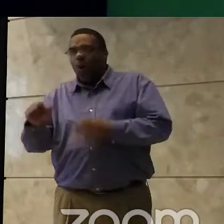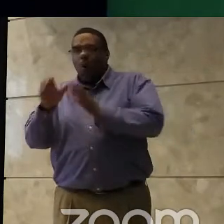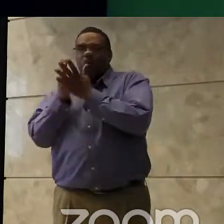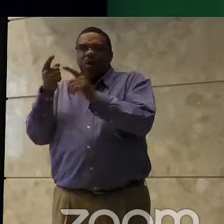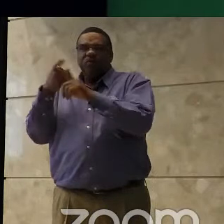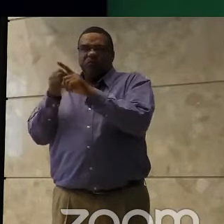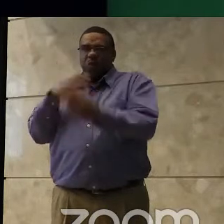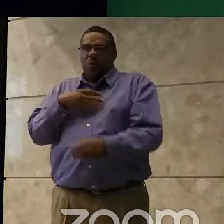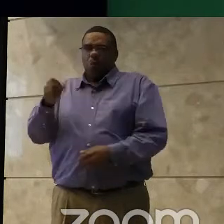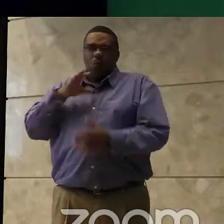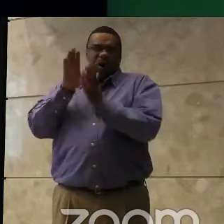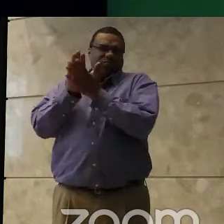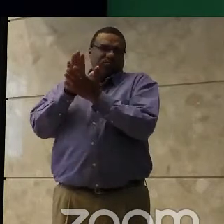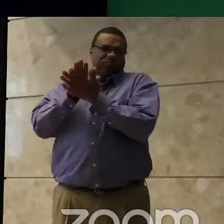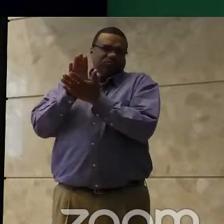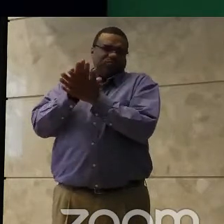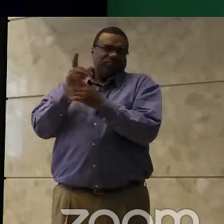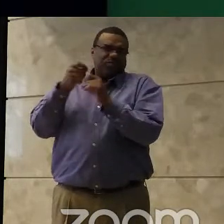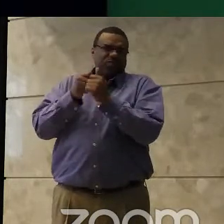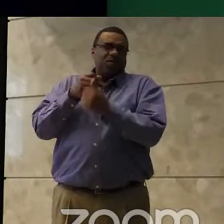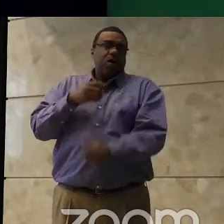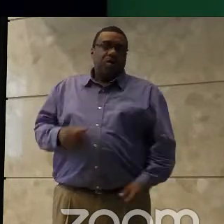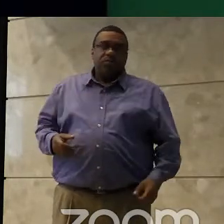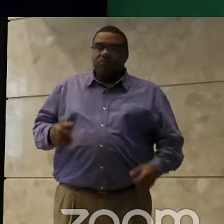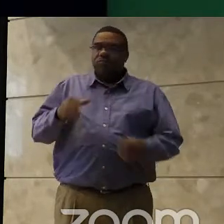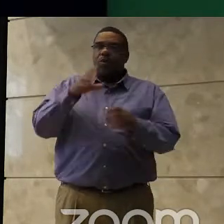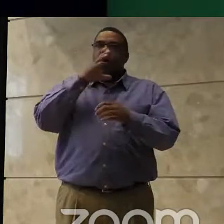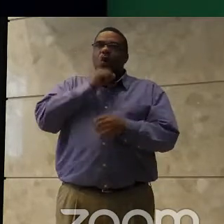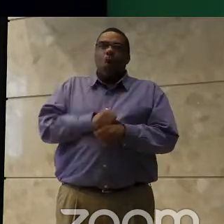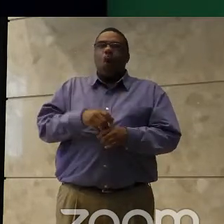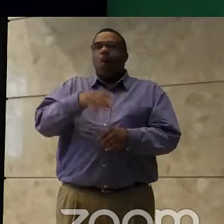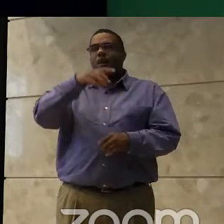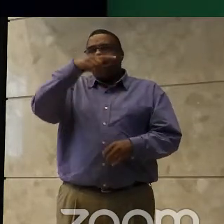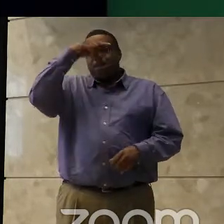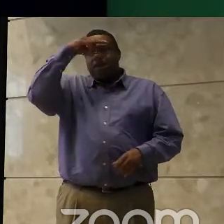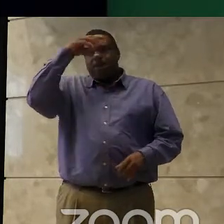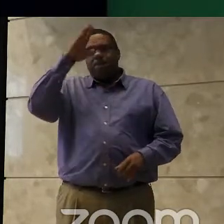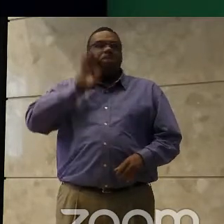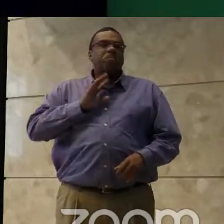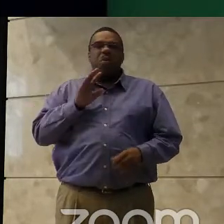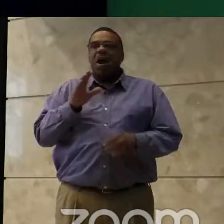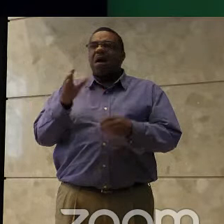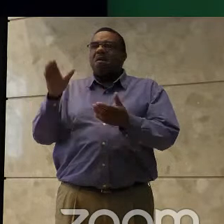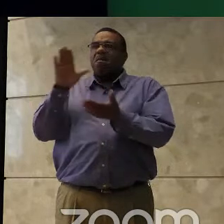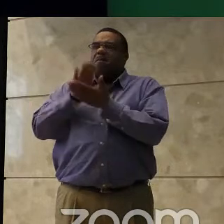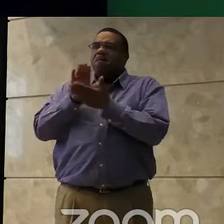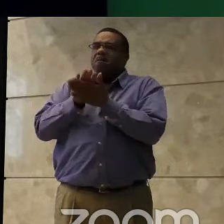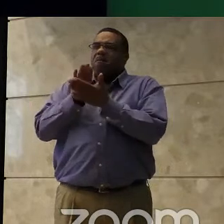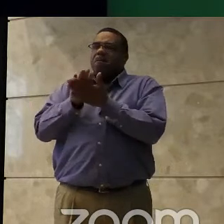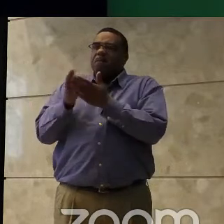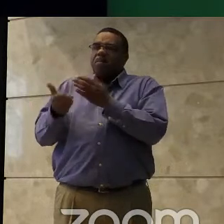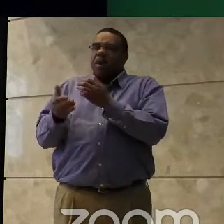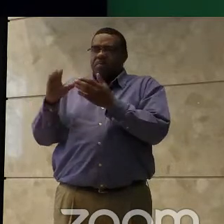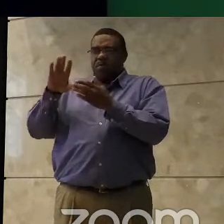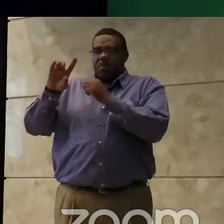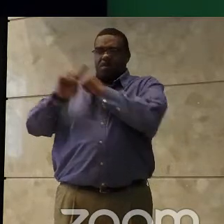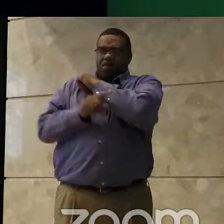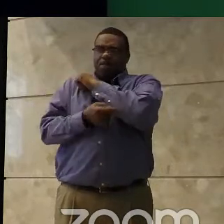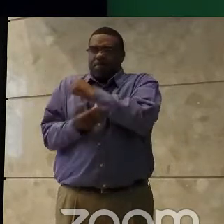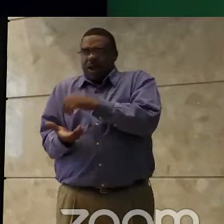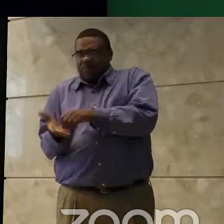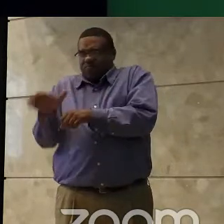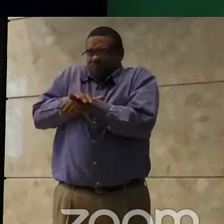with brown paper bags around them. And I wanted to see what it would be like to be in class with white